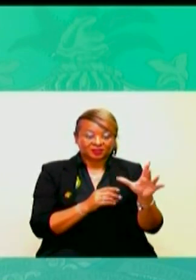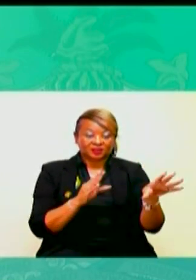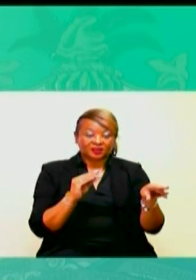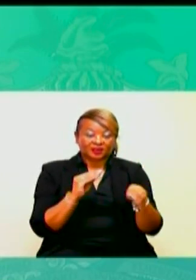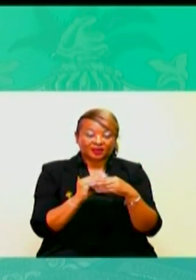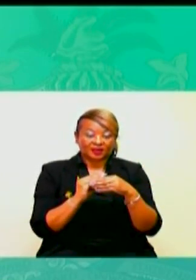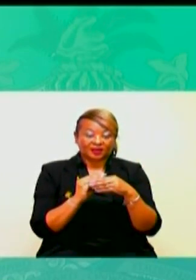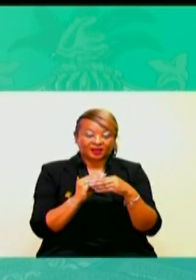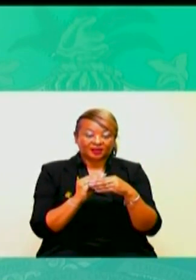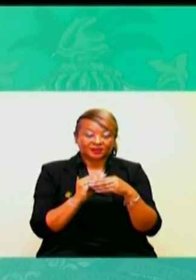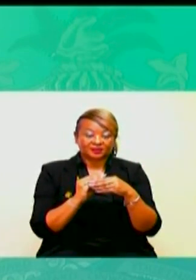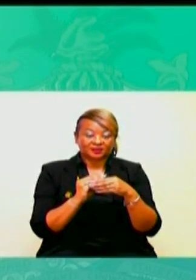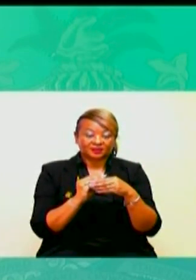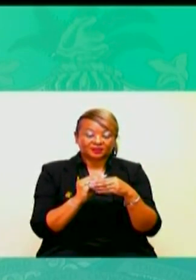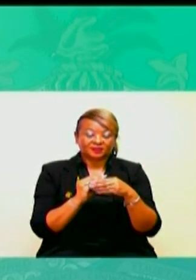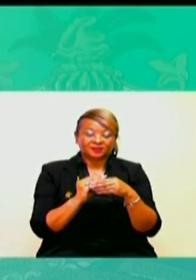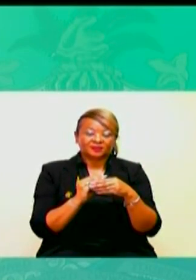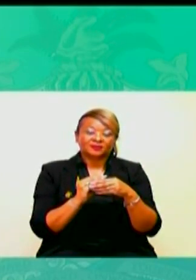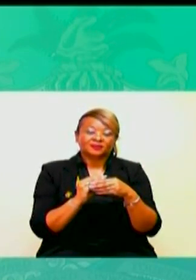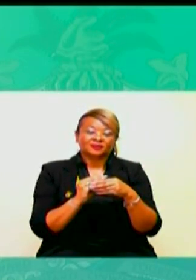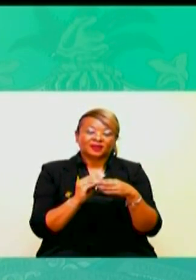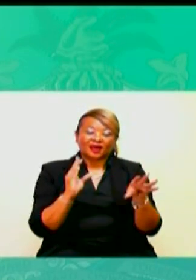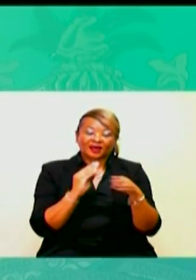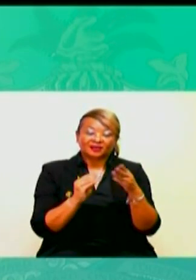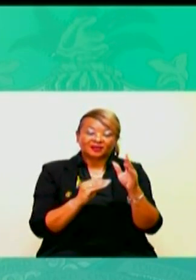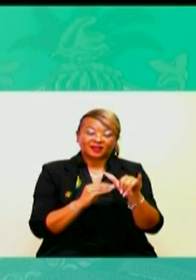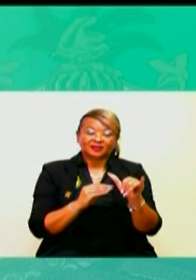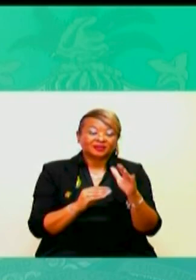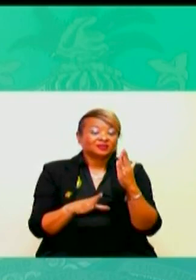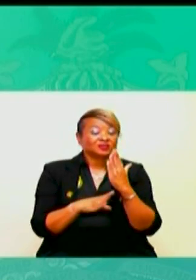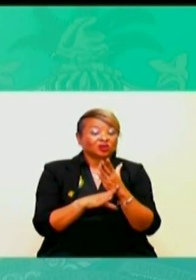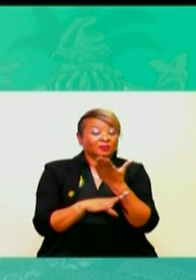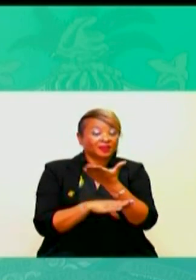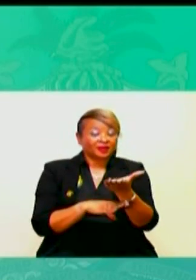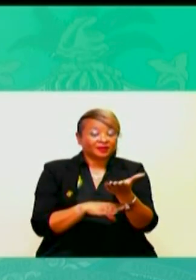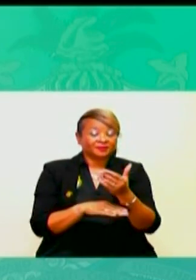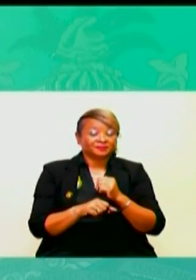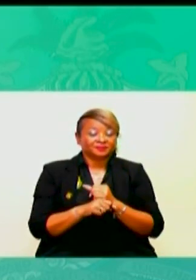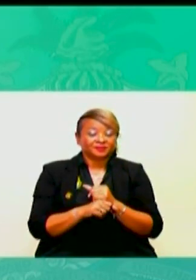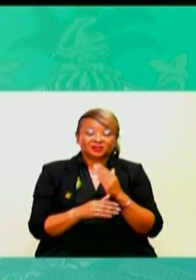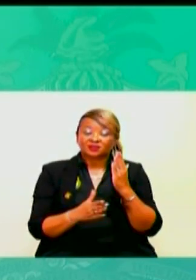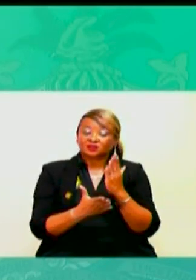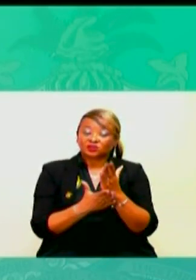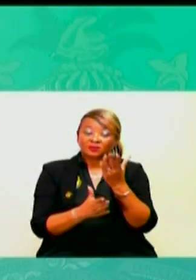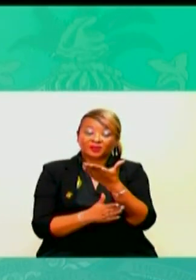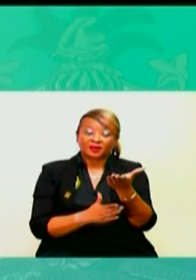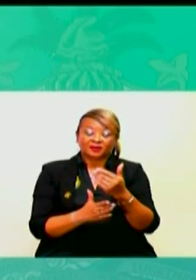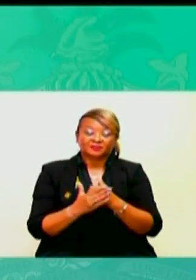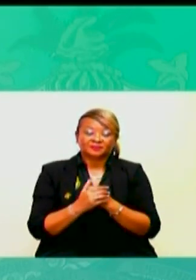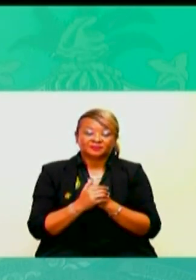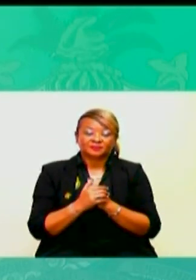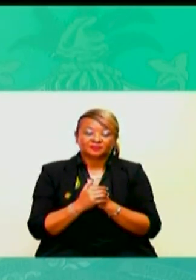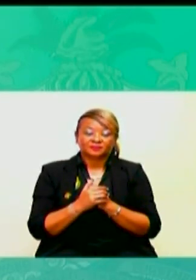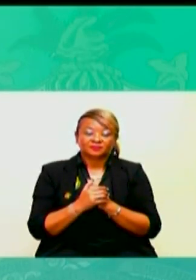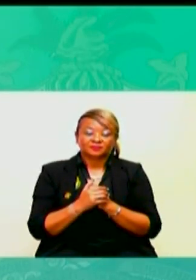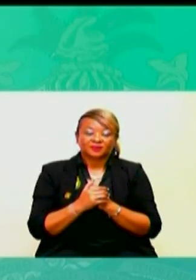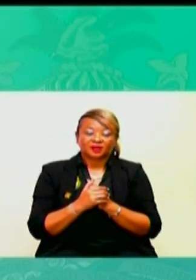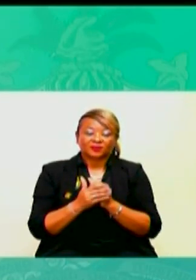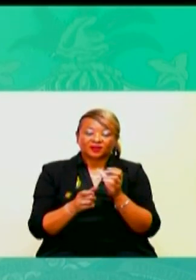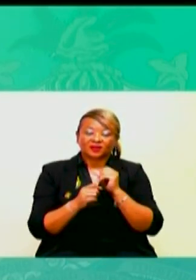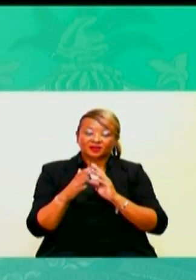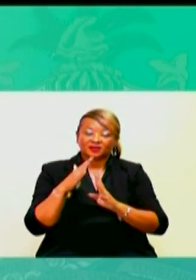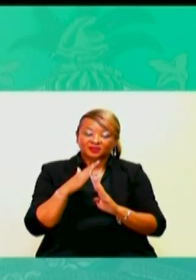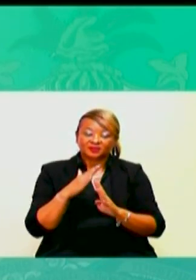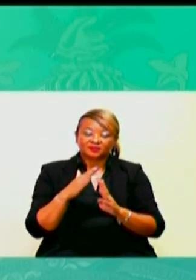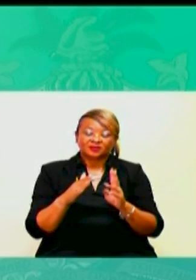Add insult to misery. It doesn't even stop there. No. Madam Speaker, if I take my whole time, I wouldn't get the immigration and